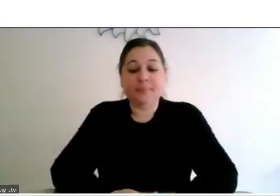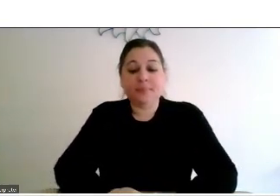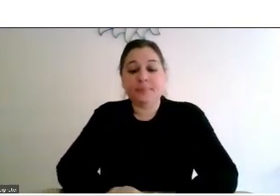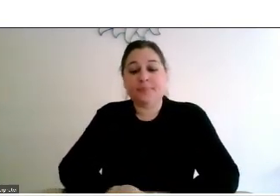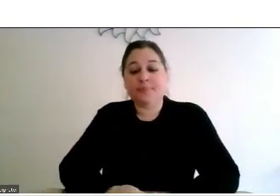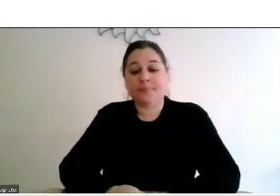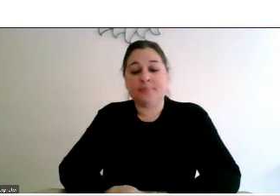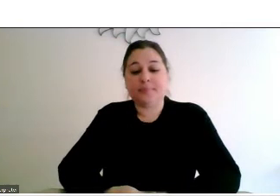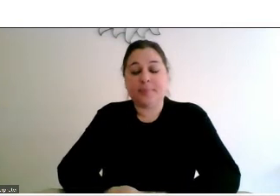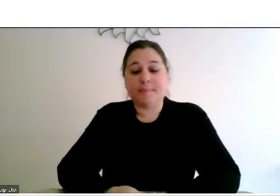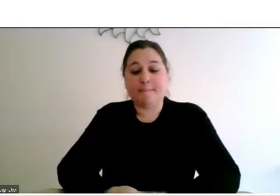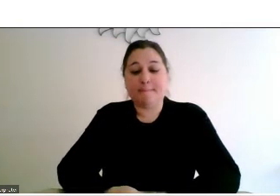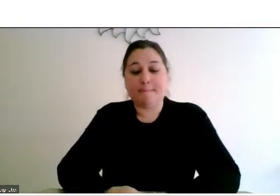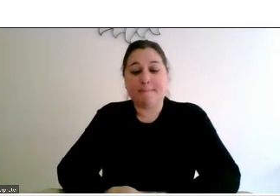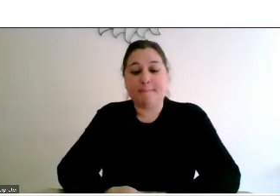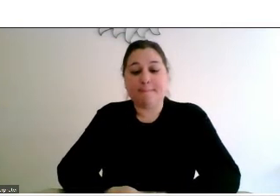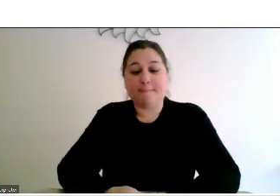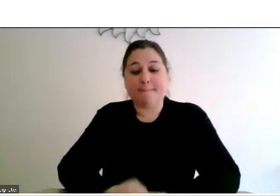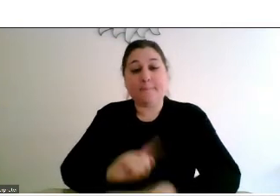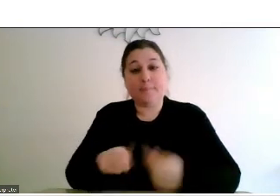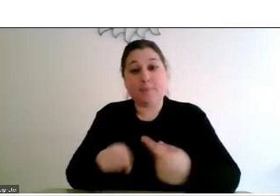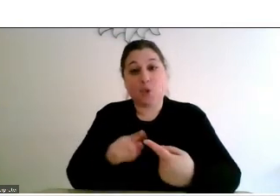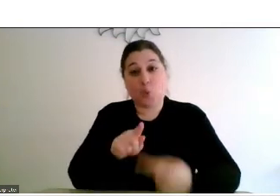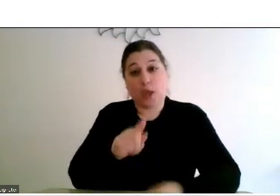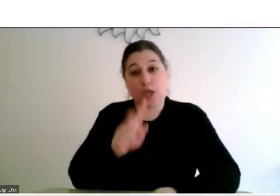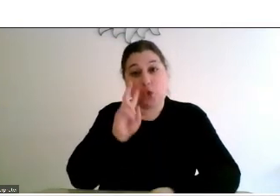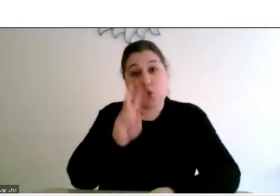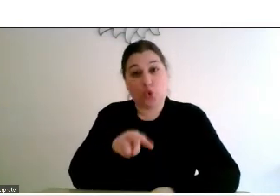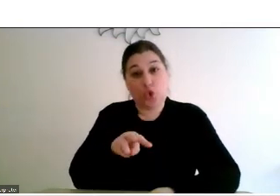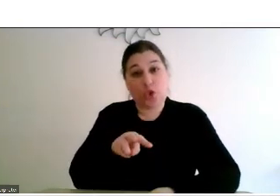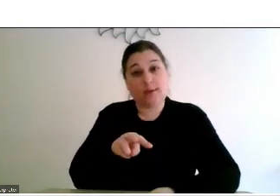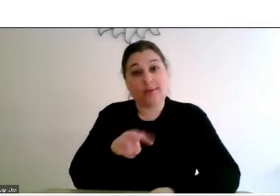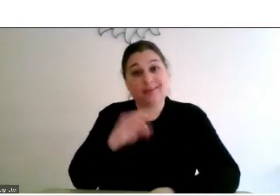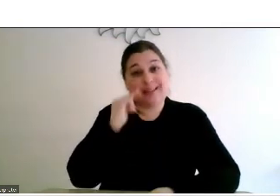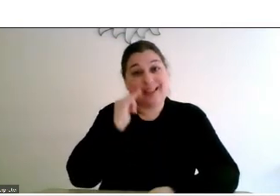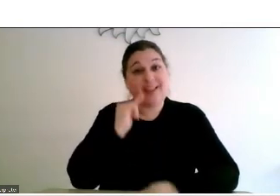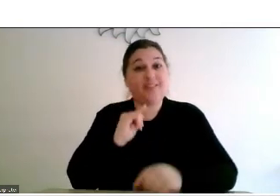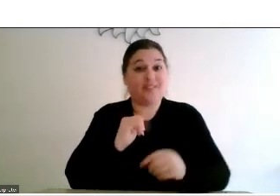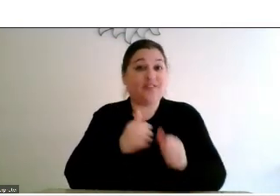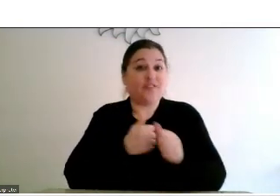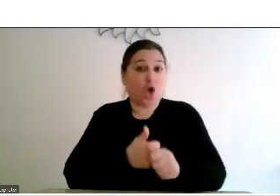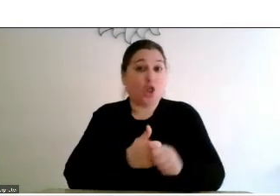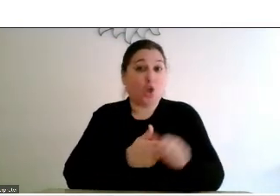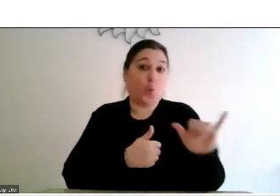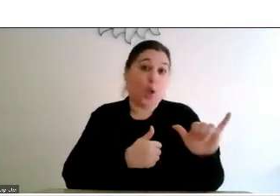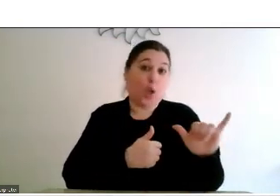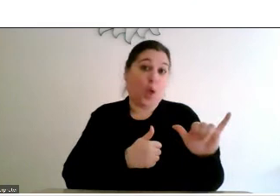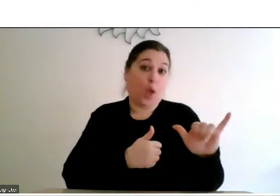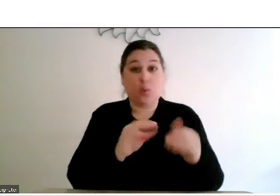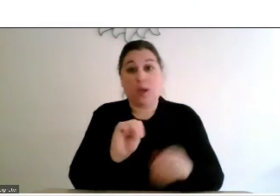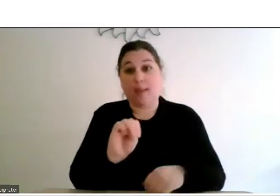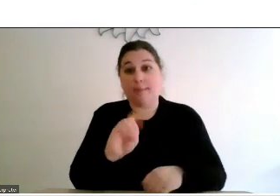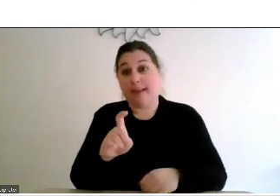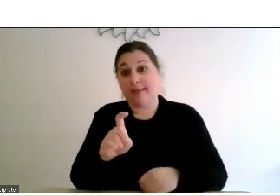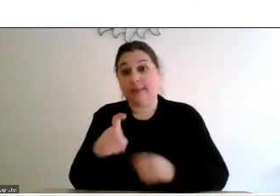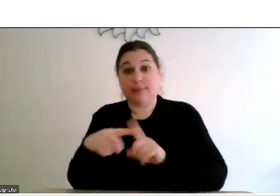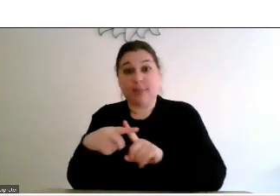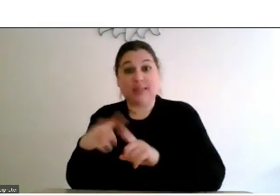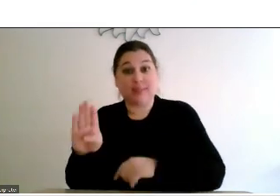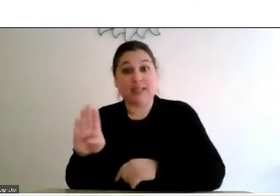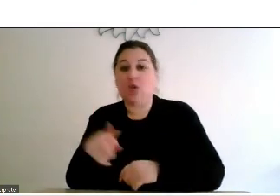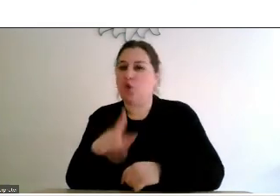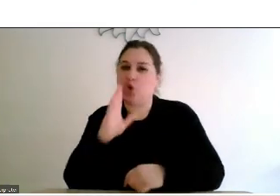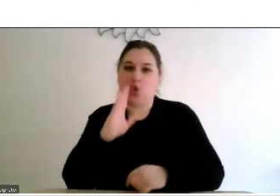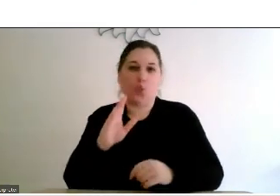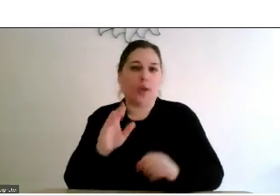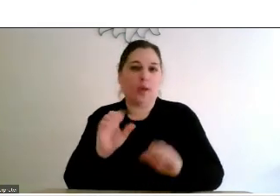tell immediately how many solutions the pair of equations have based off these features. Remember, same slopes. That